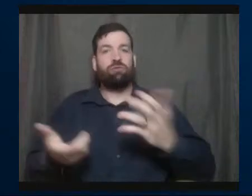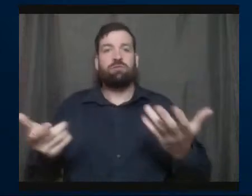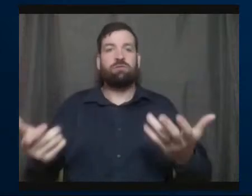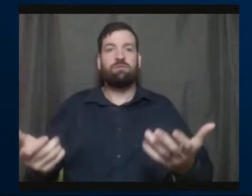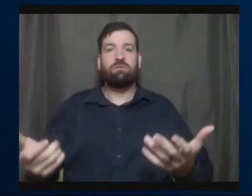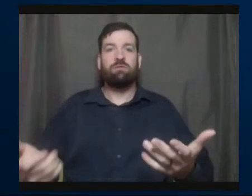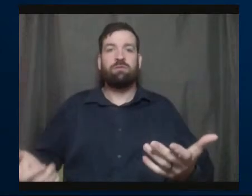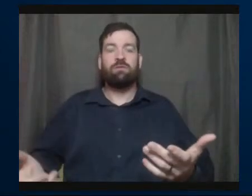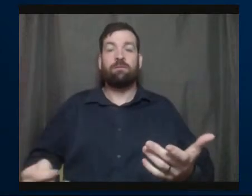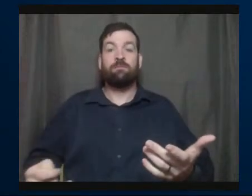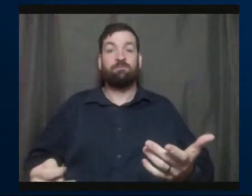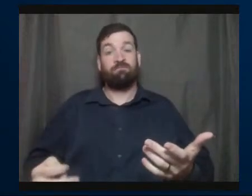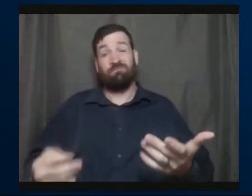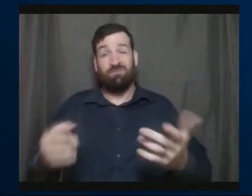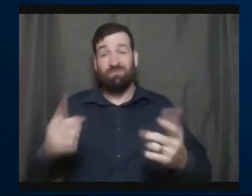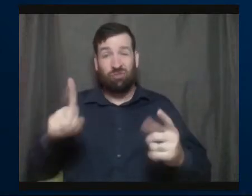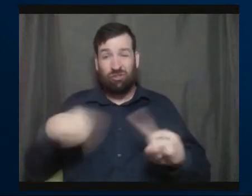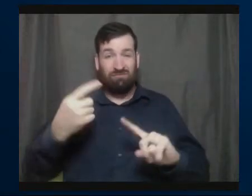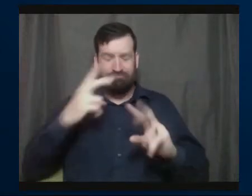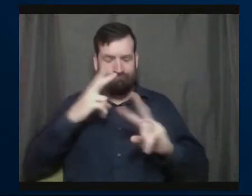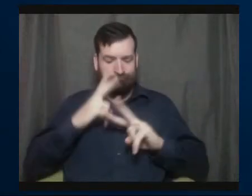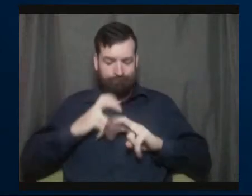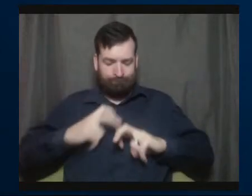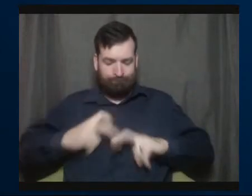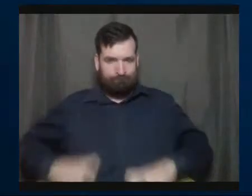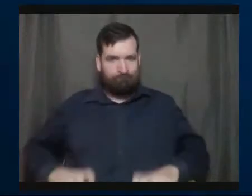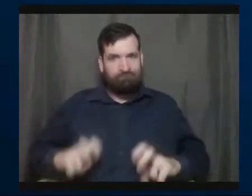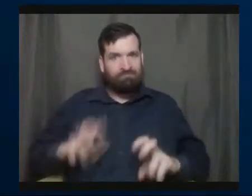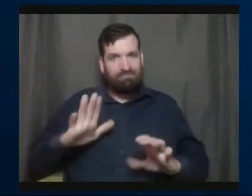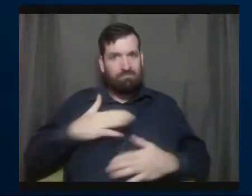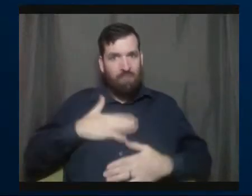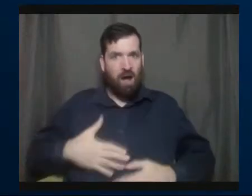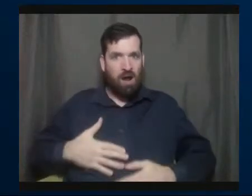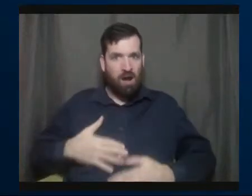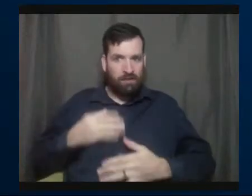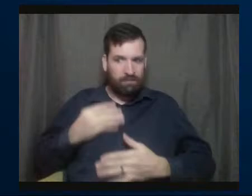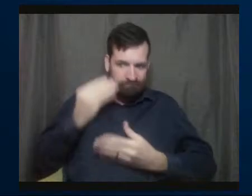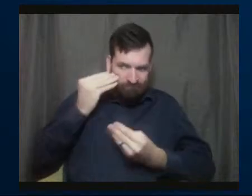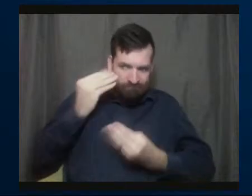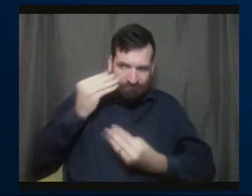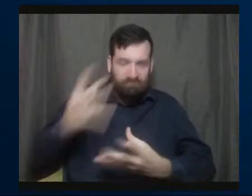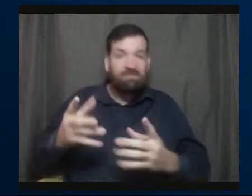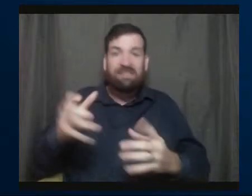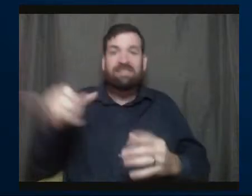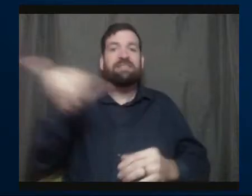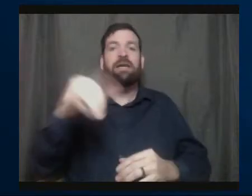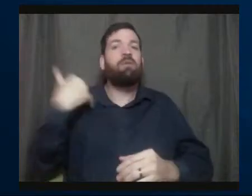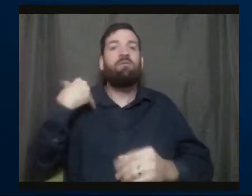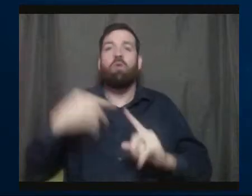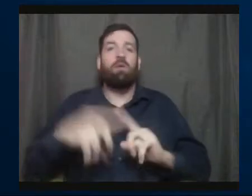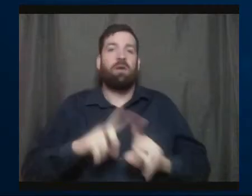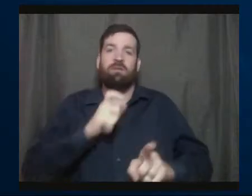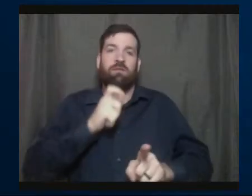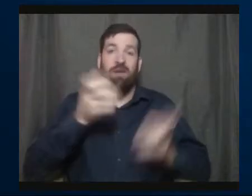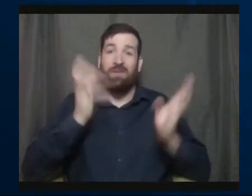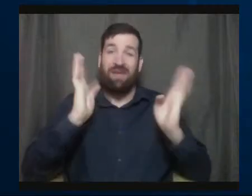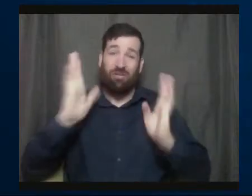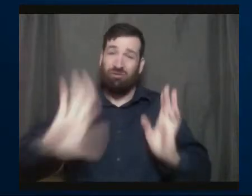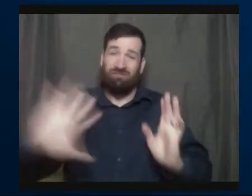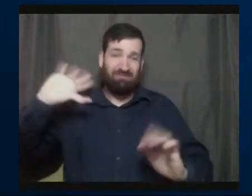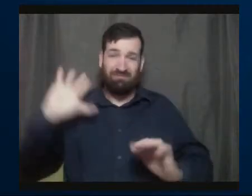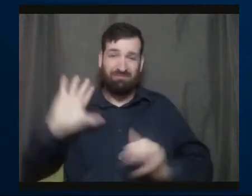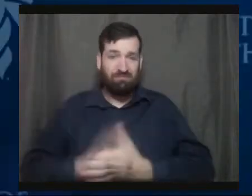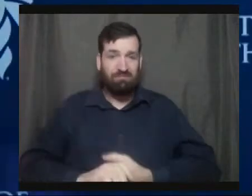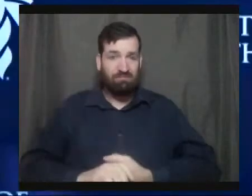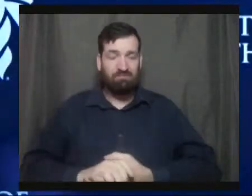paying attention to your body. It's telling you something, and it's just like before, but we weren't paying attention. And I would always look to my